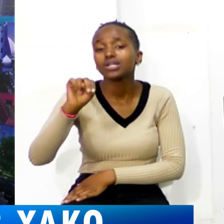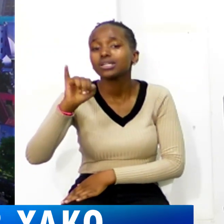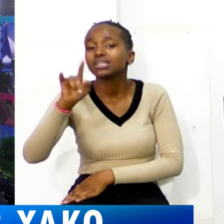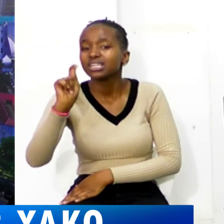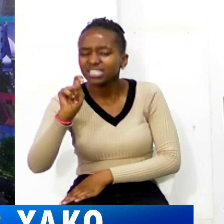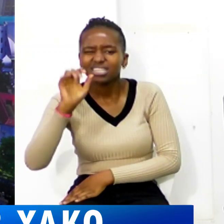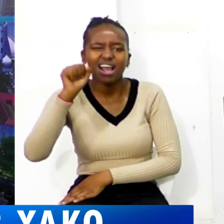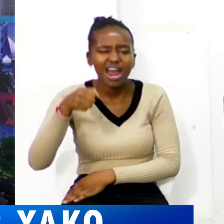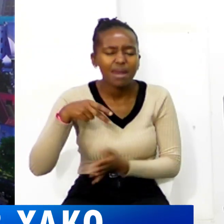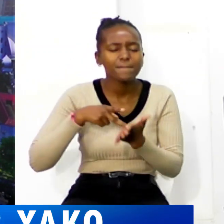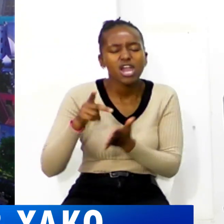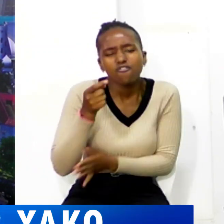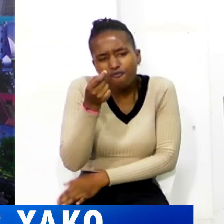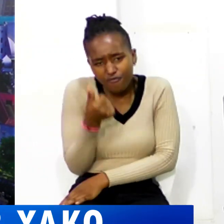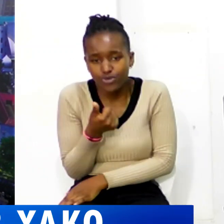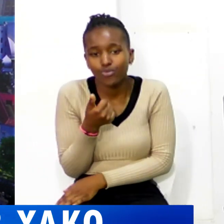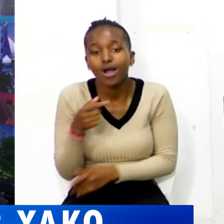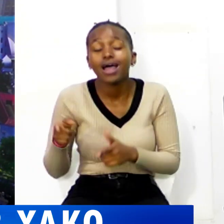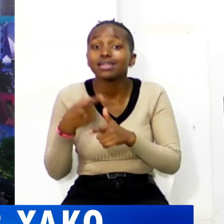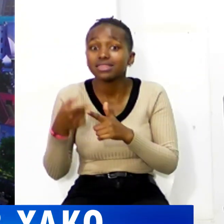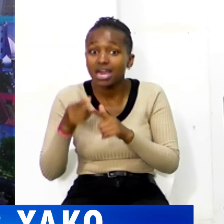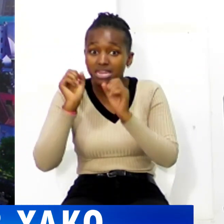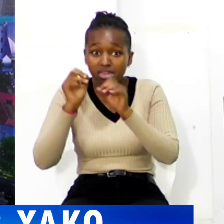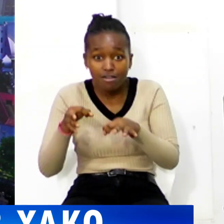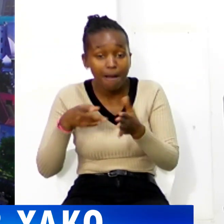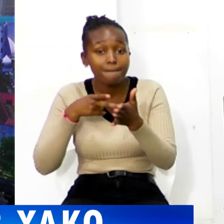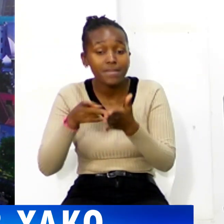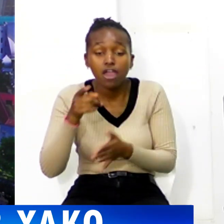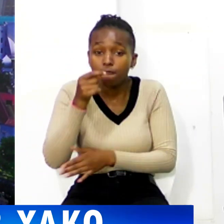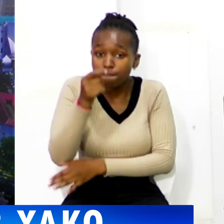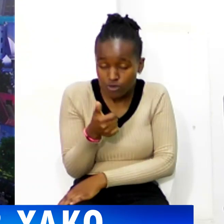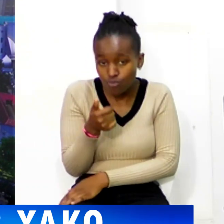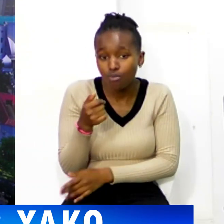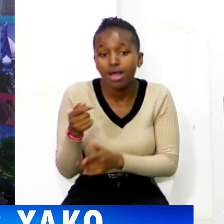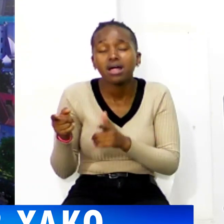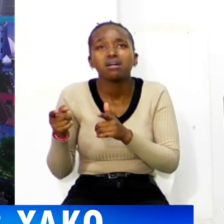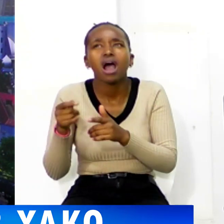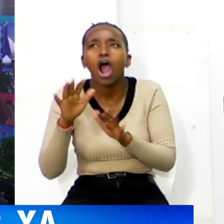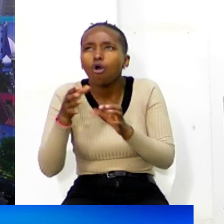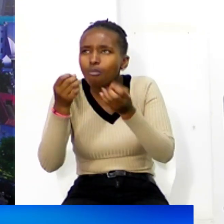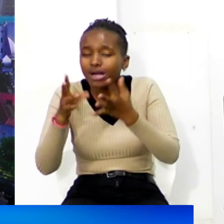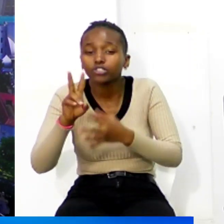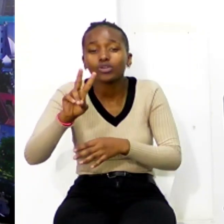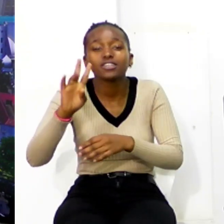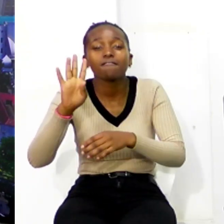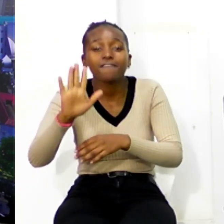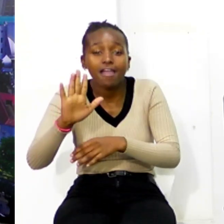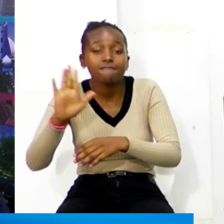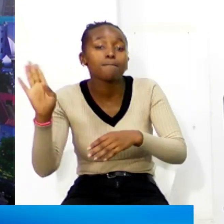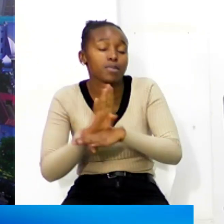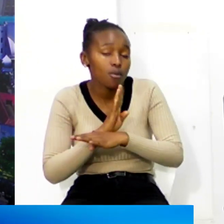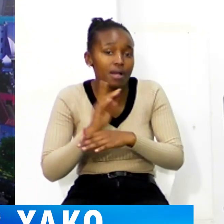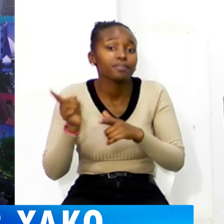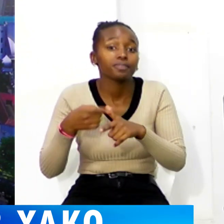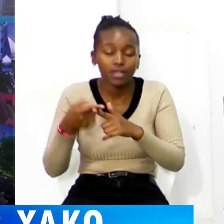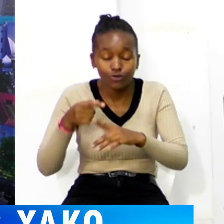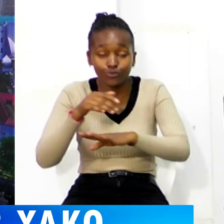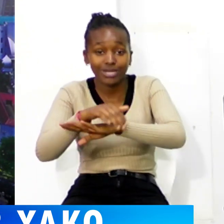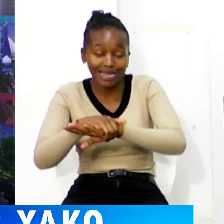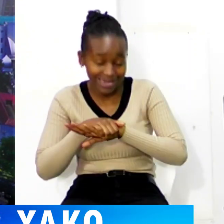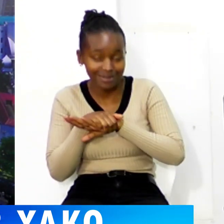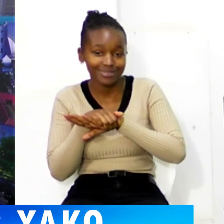normal monthly consumption. You can also buy just one unit of 25 shillings with an aim of receiving